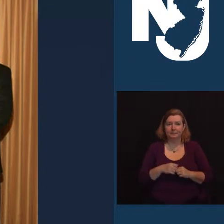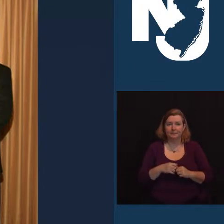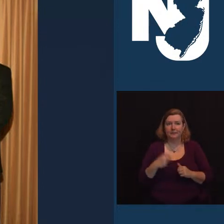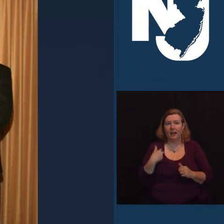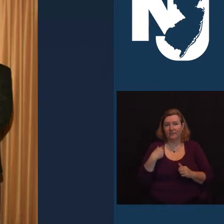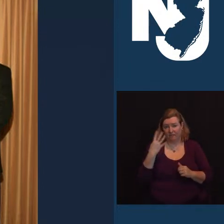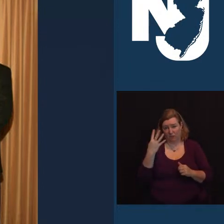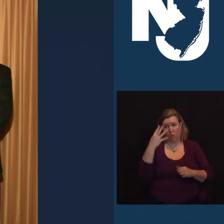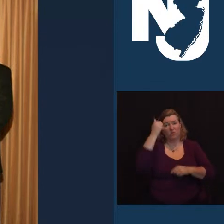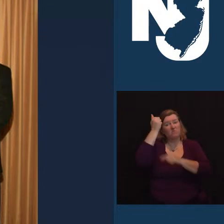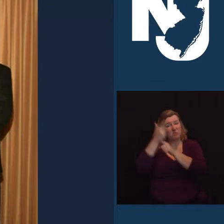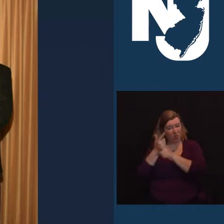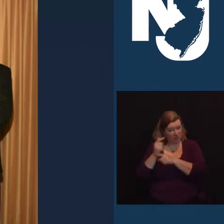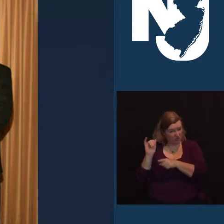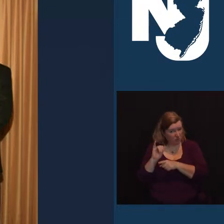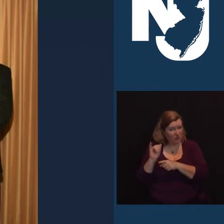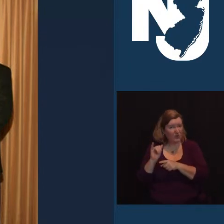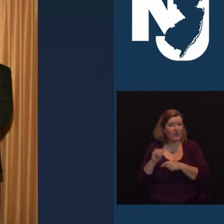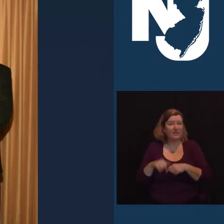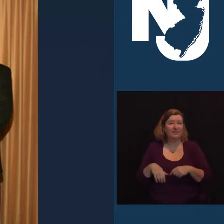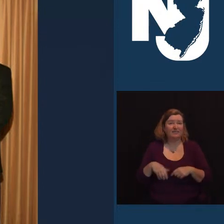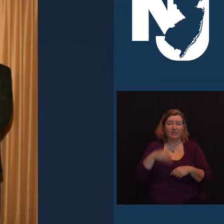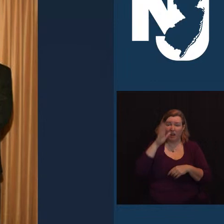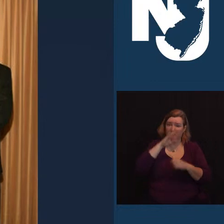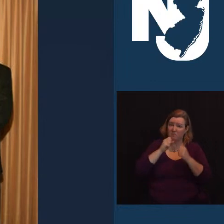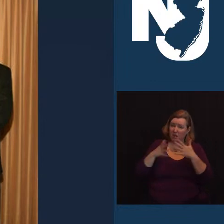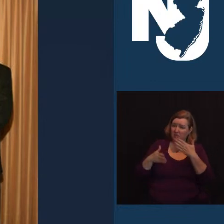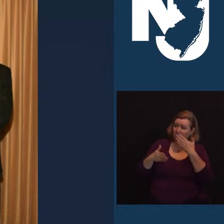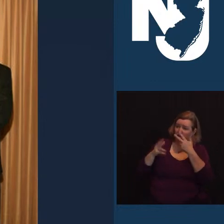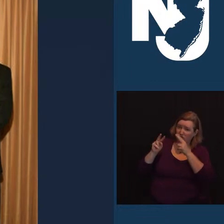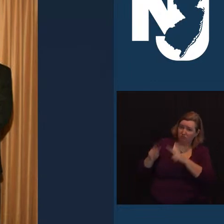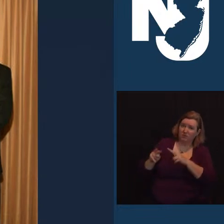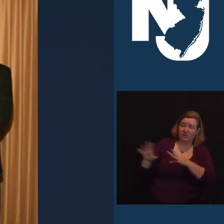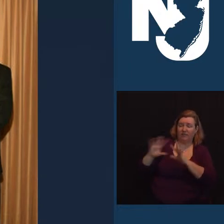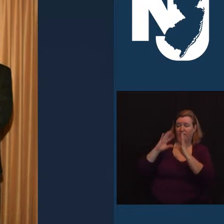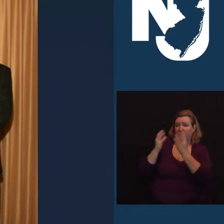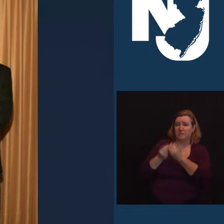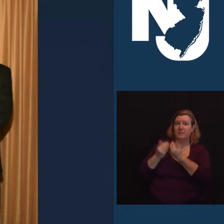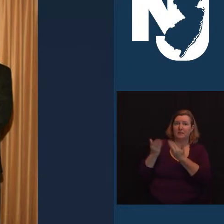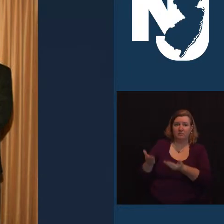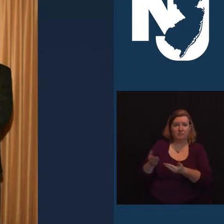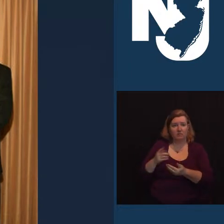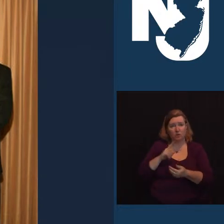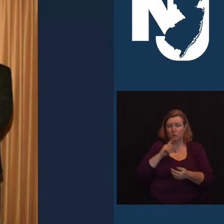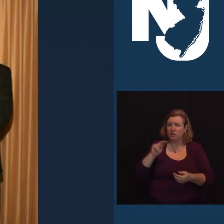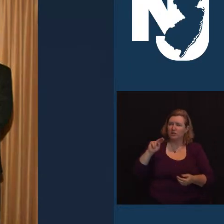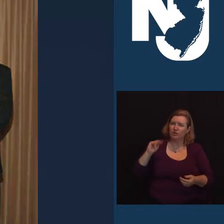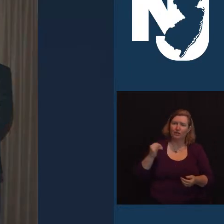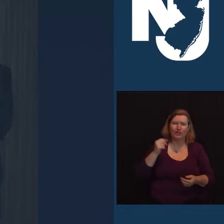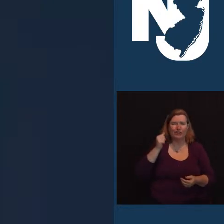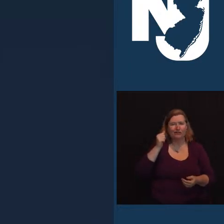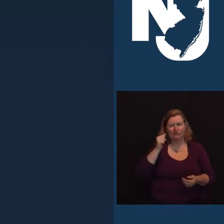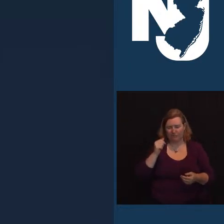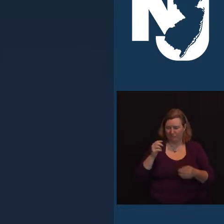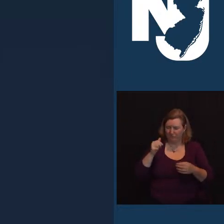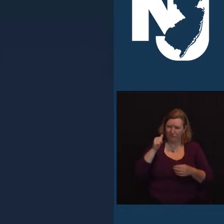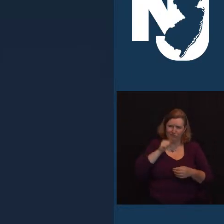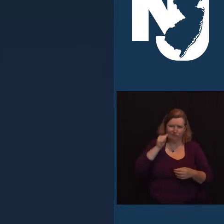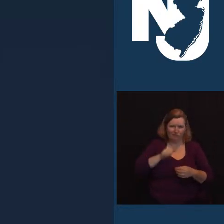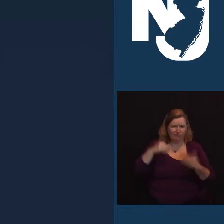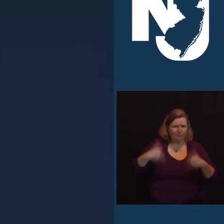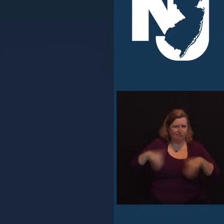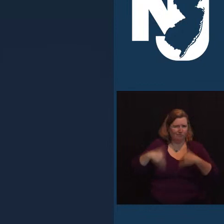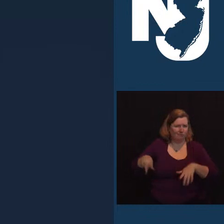brothers. May God bless and watch over Joan and her family. She was a Jersey original. And finally, today,